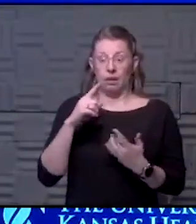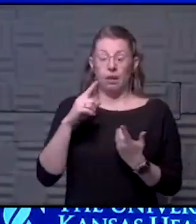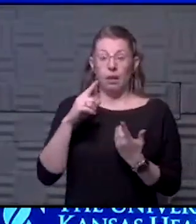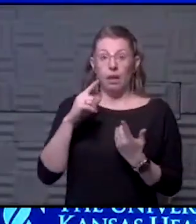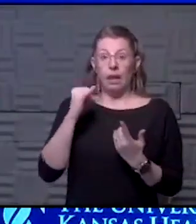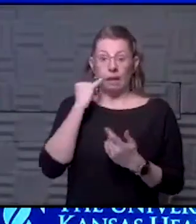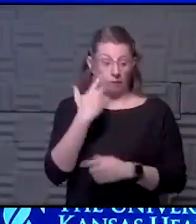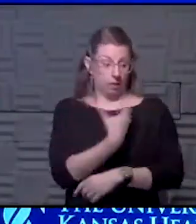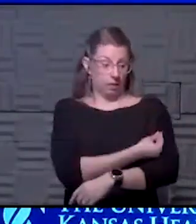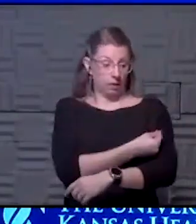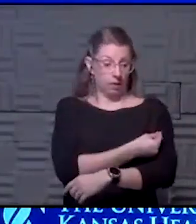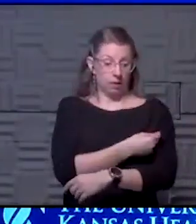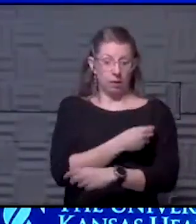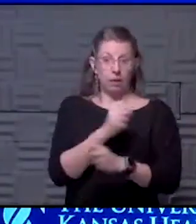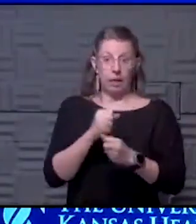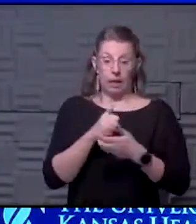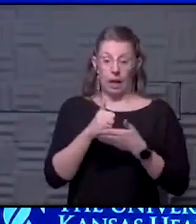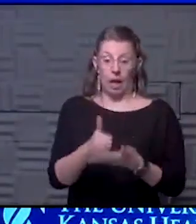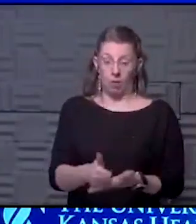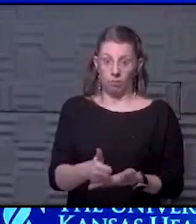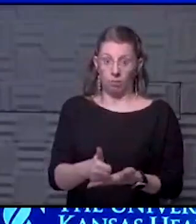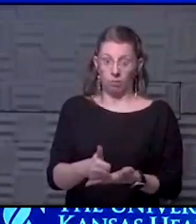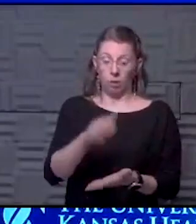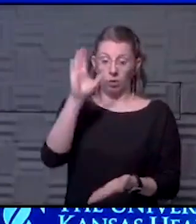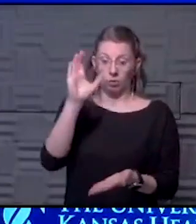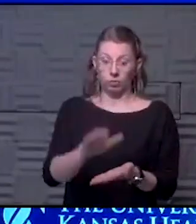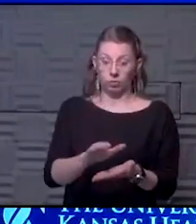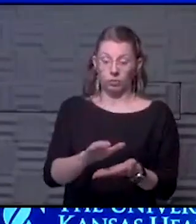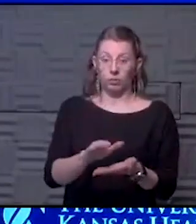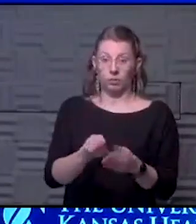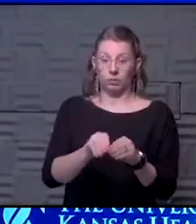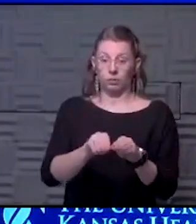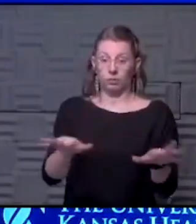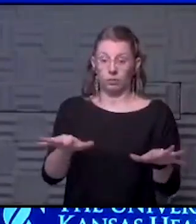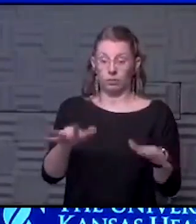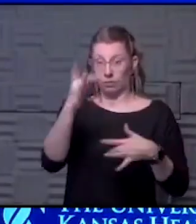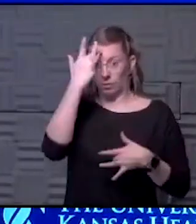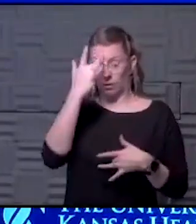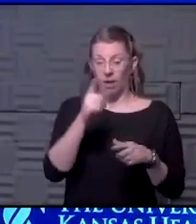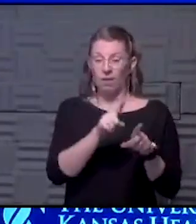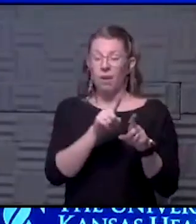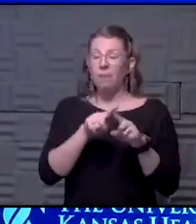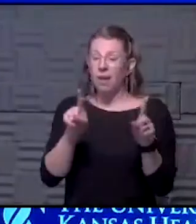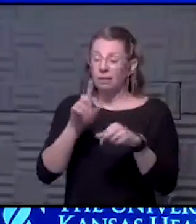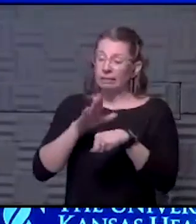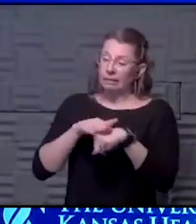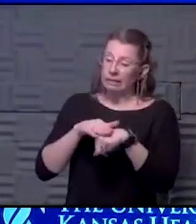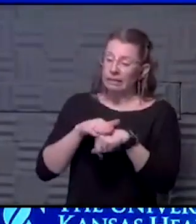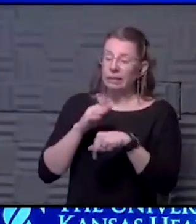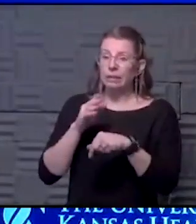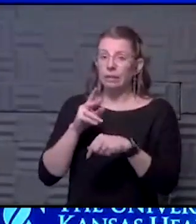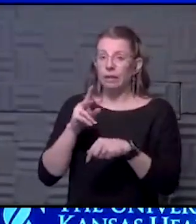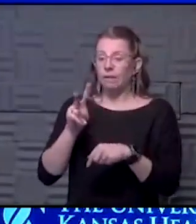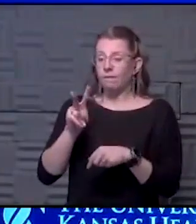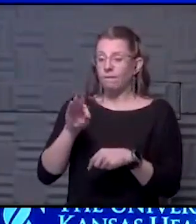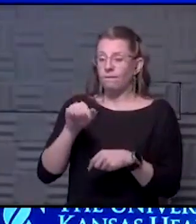after you've been vaccinated, you can really help. The second thing we have to be very watchful for is the rise of the variant from